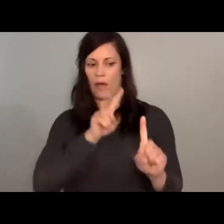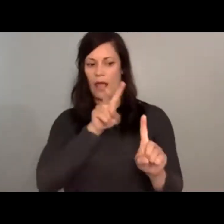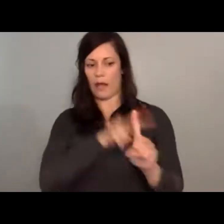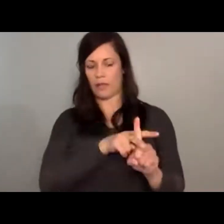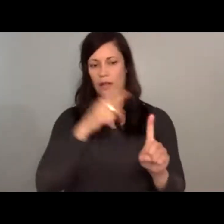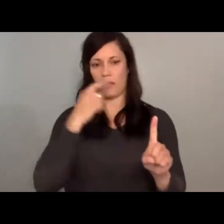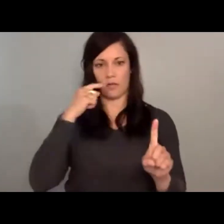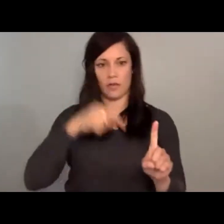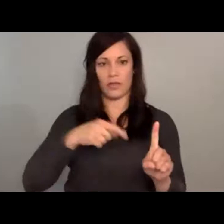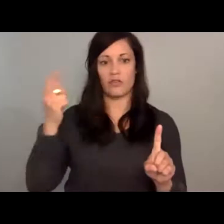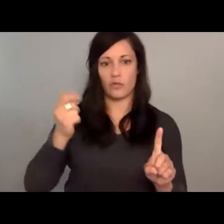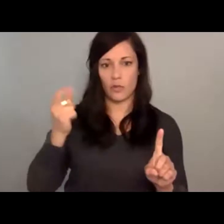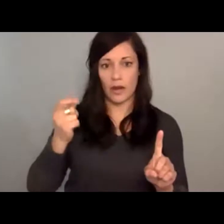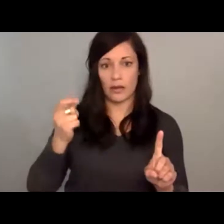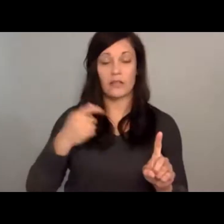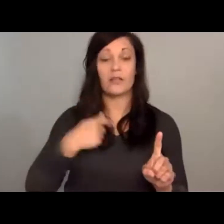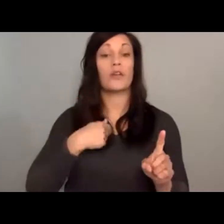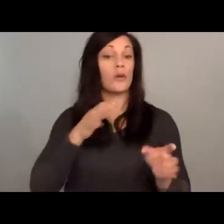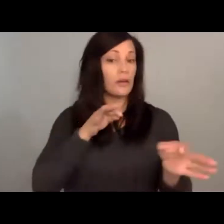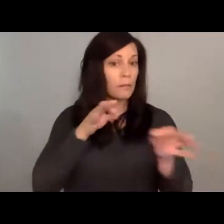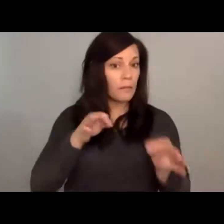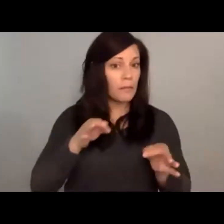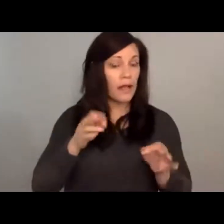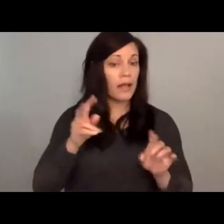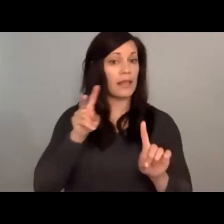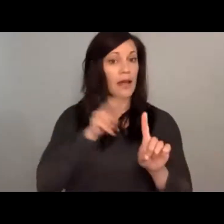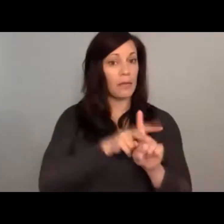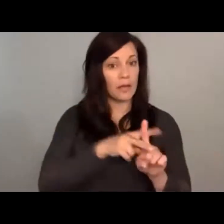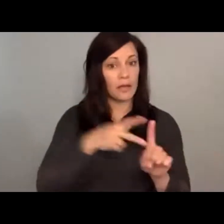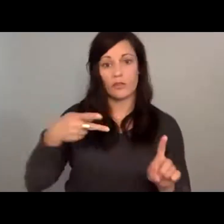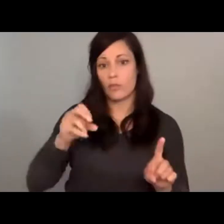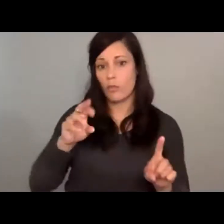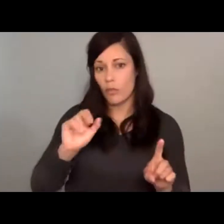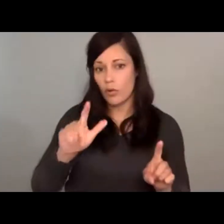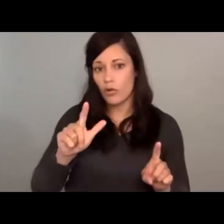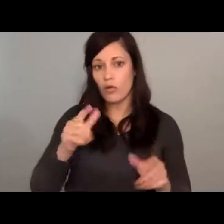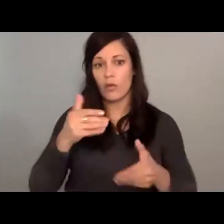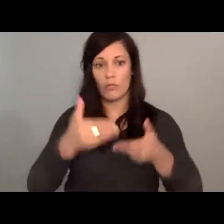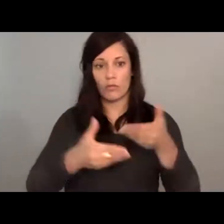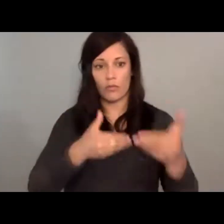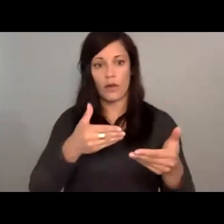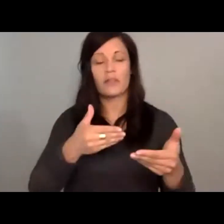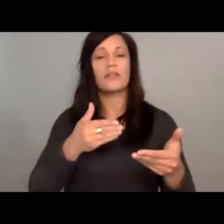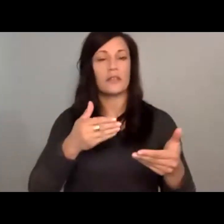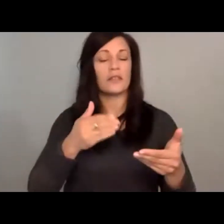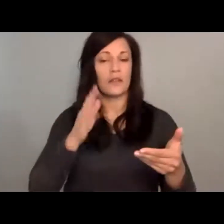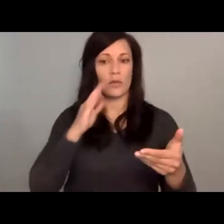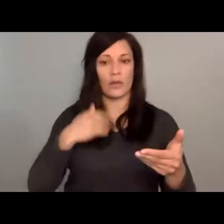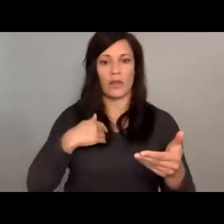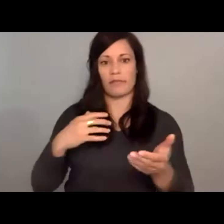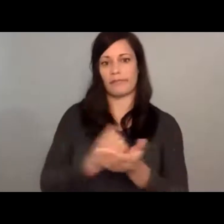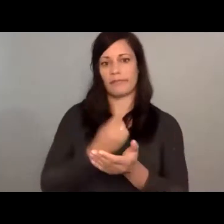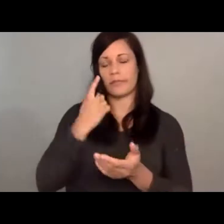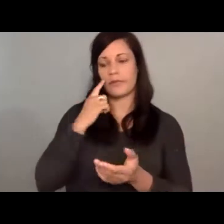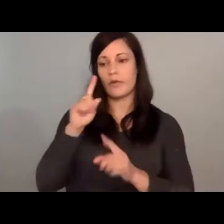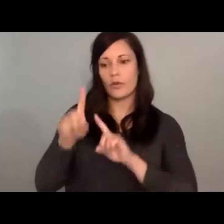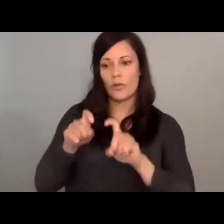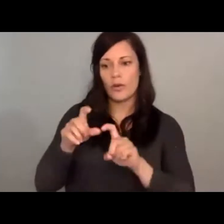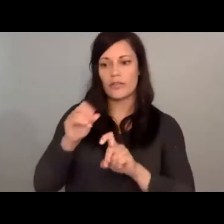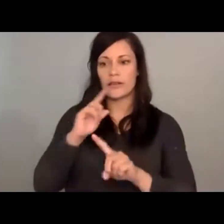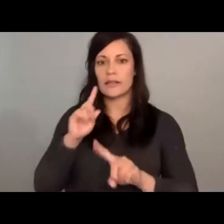grants. We will walk you through the application portal and process, and there will be an opportunity for a question and answer session at the